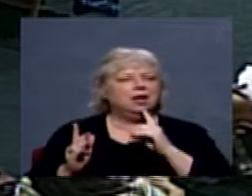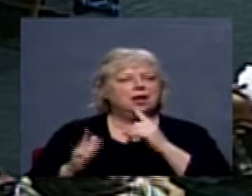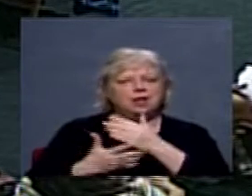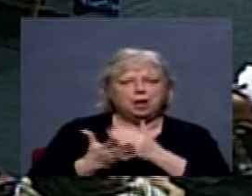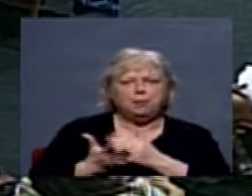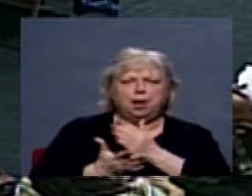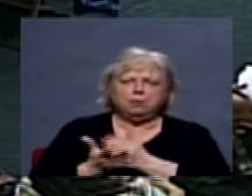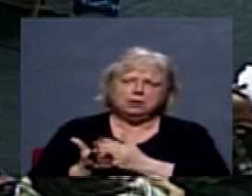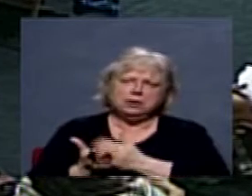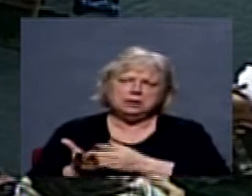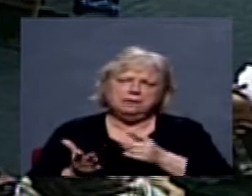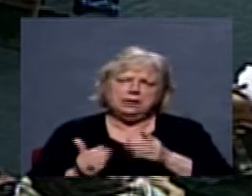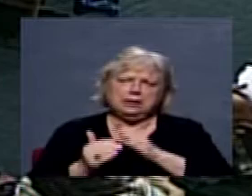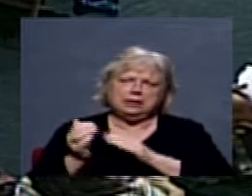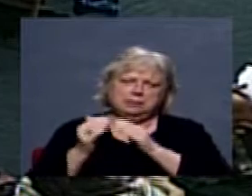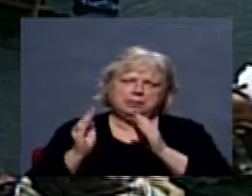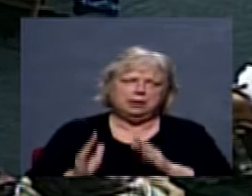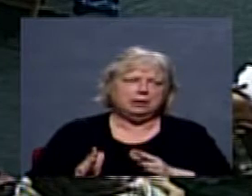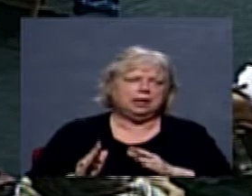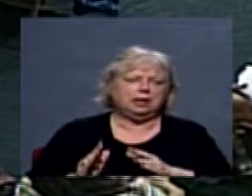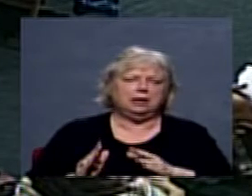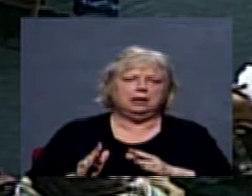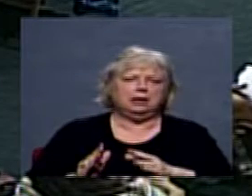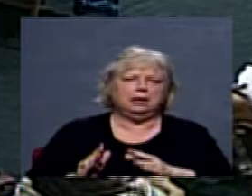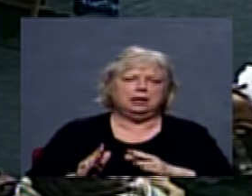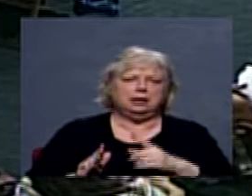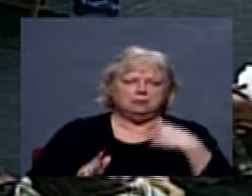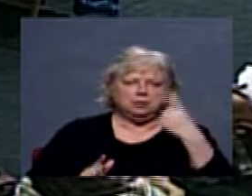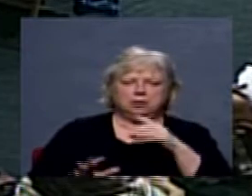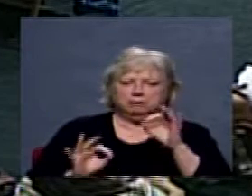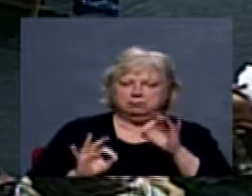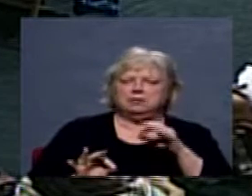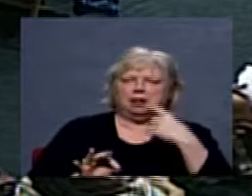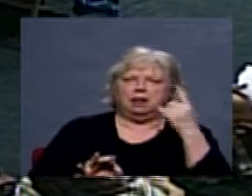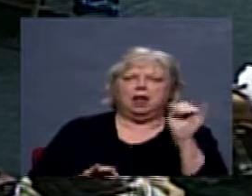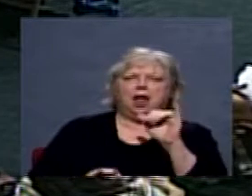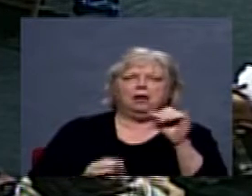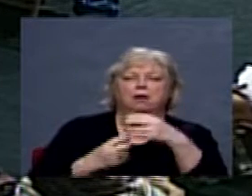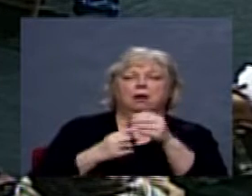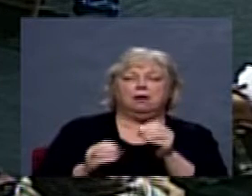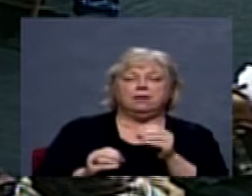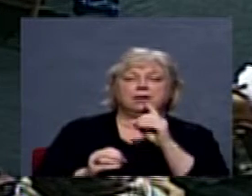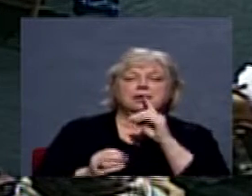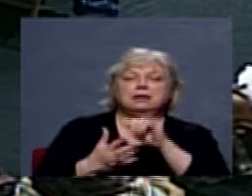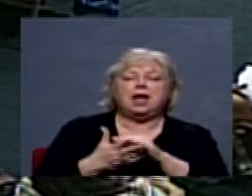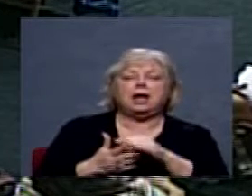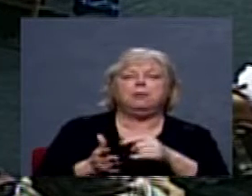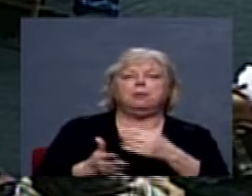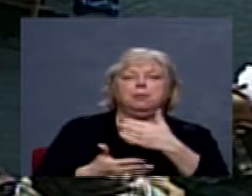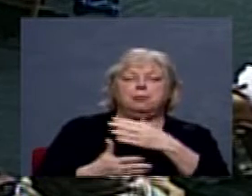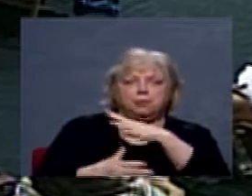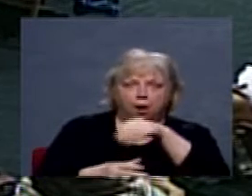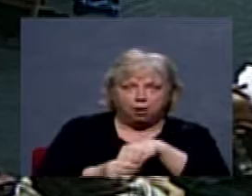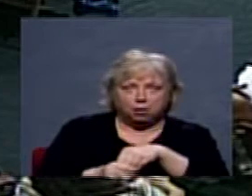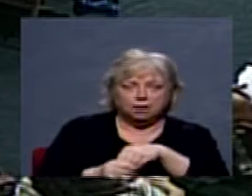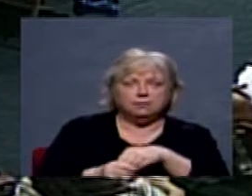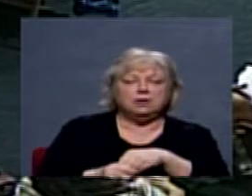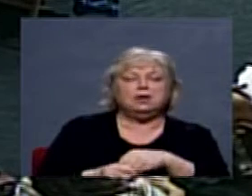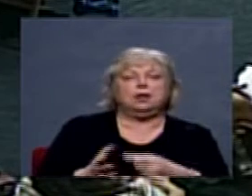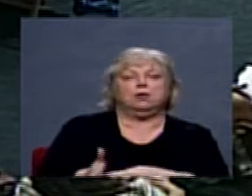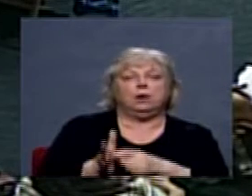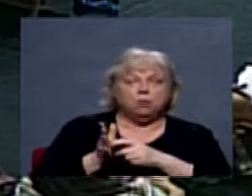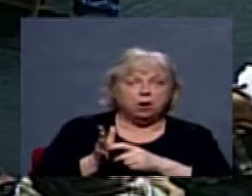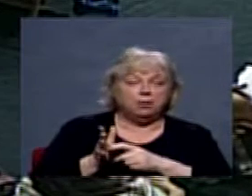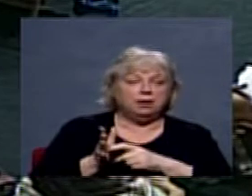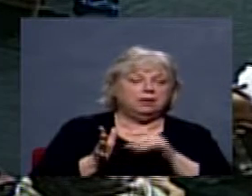this building looking this sharp, being an office look, is that part of the conditions on this? If he